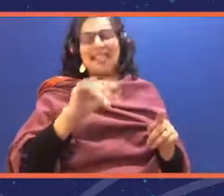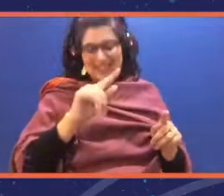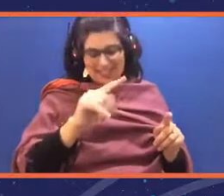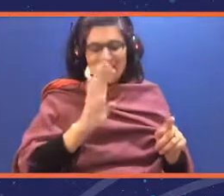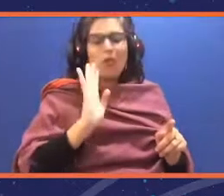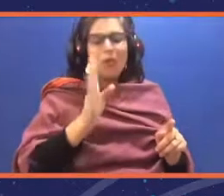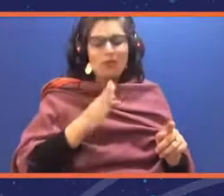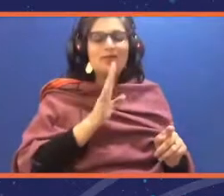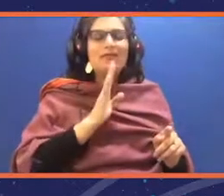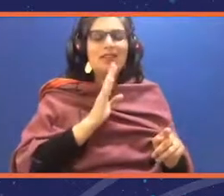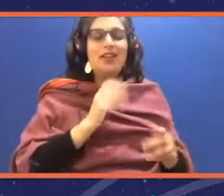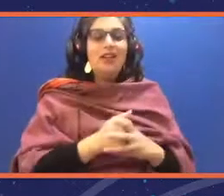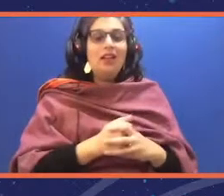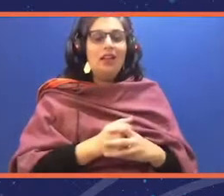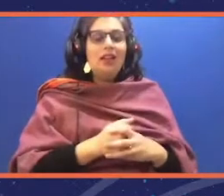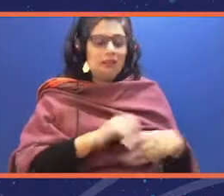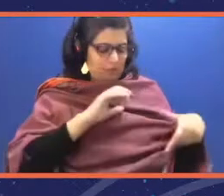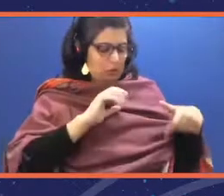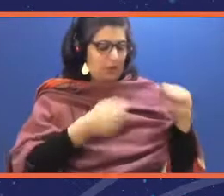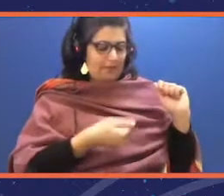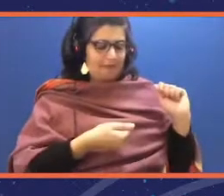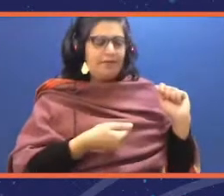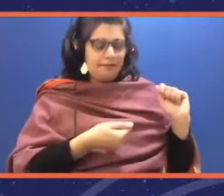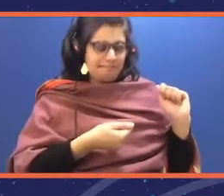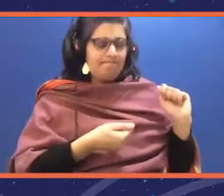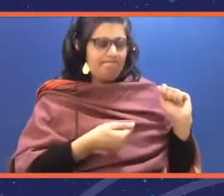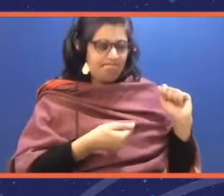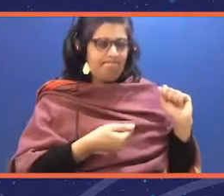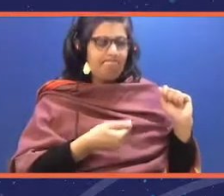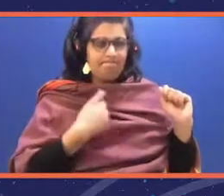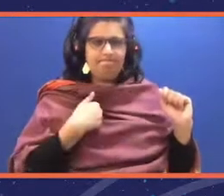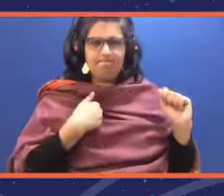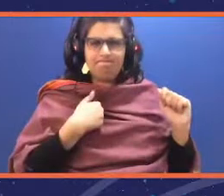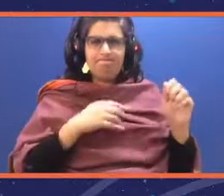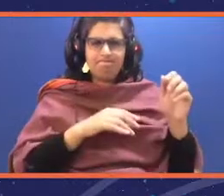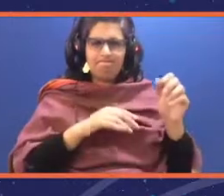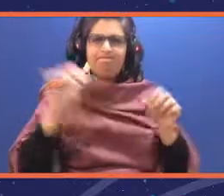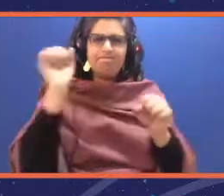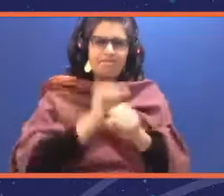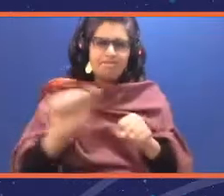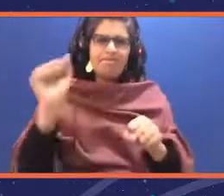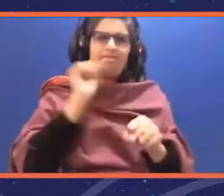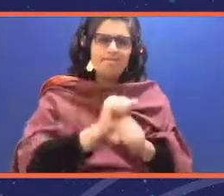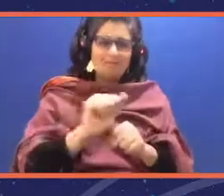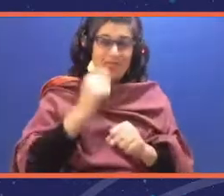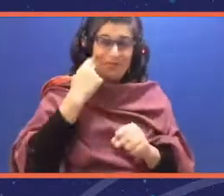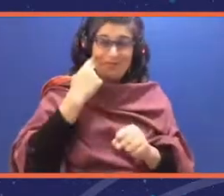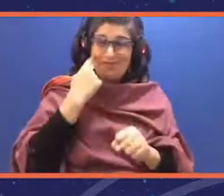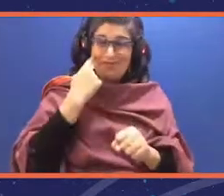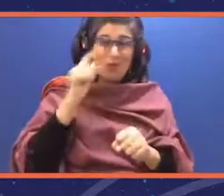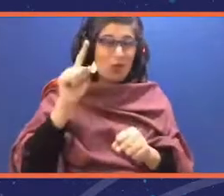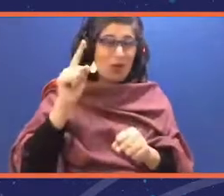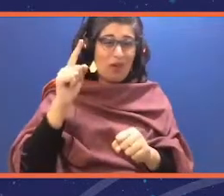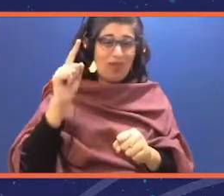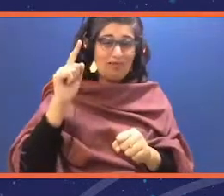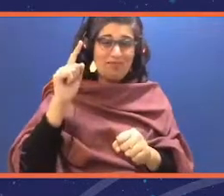Yeah, grief has been something that I've been working on for almost the last decade. And for me,